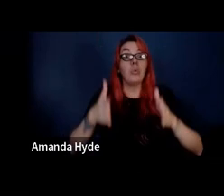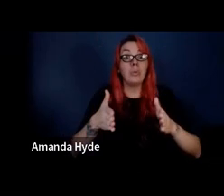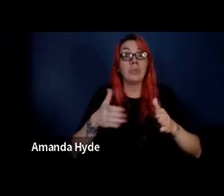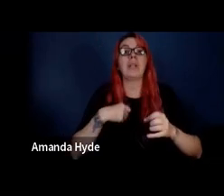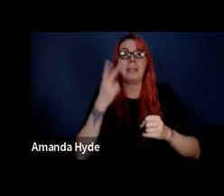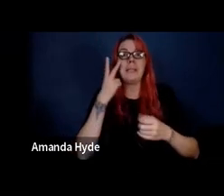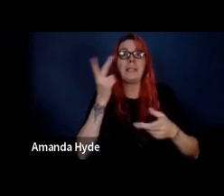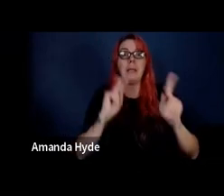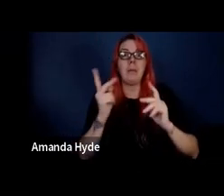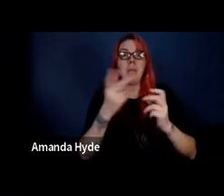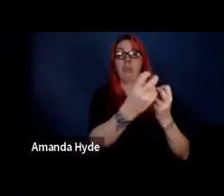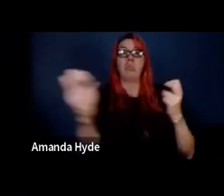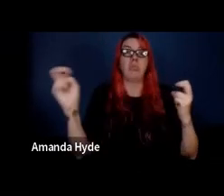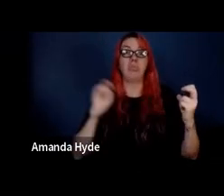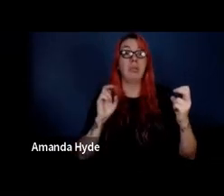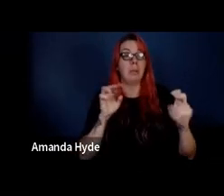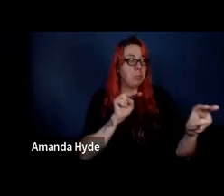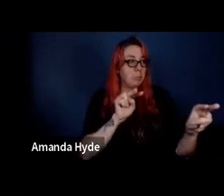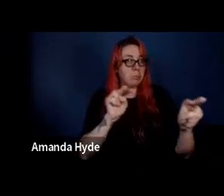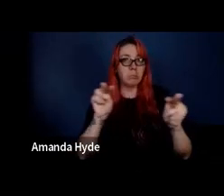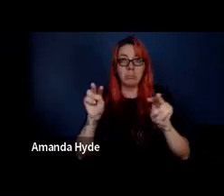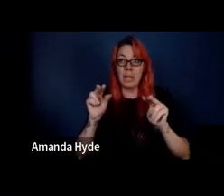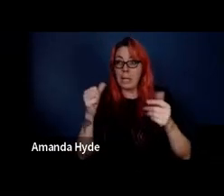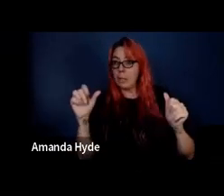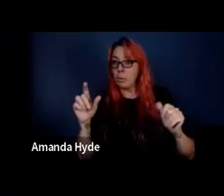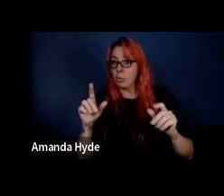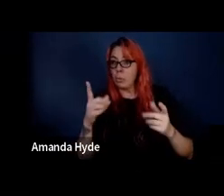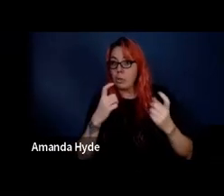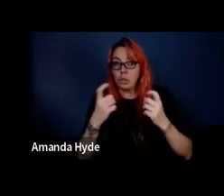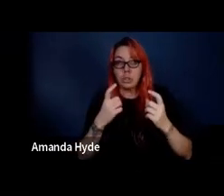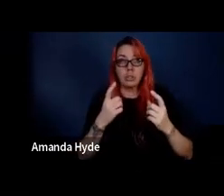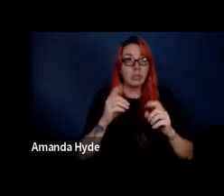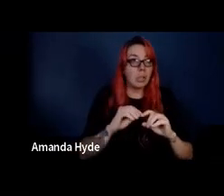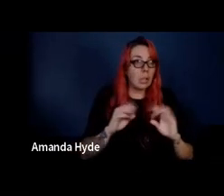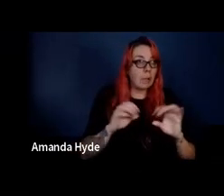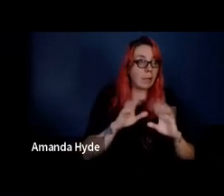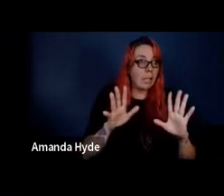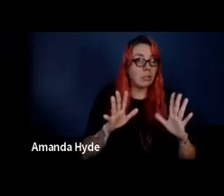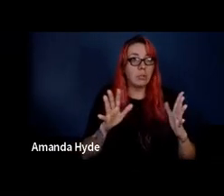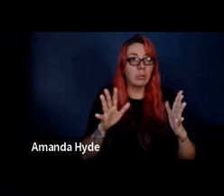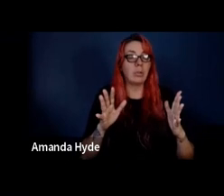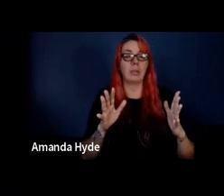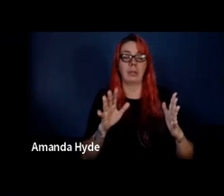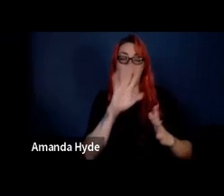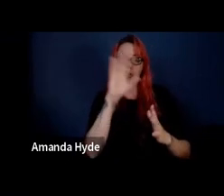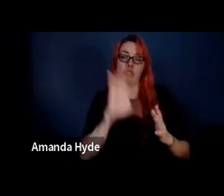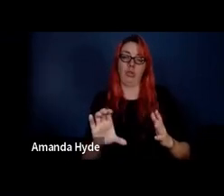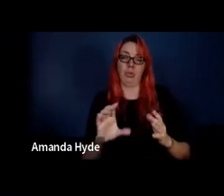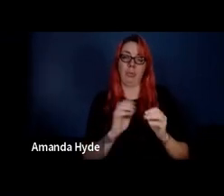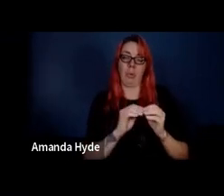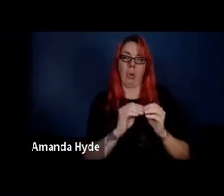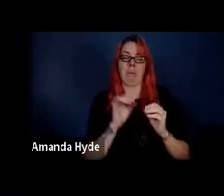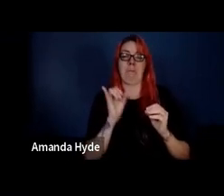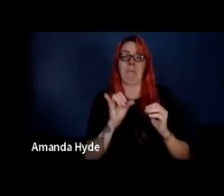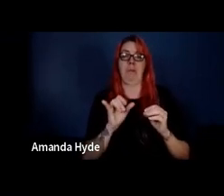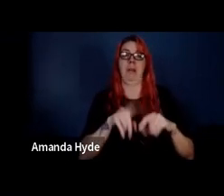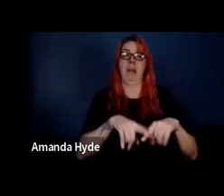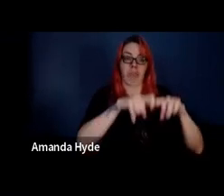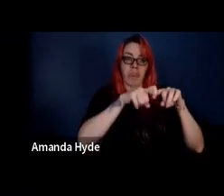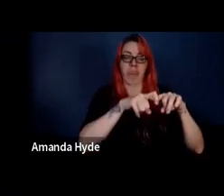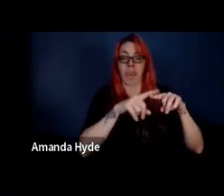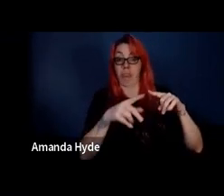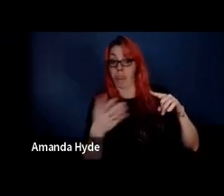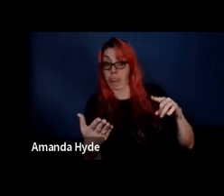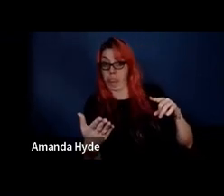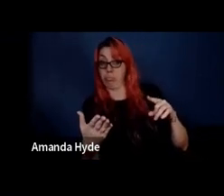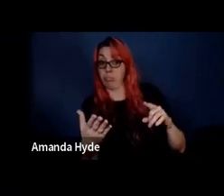clarifications? Just so, I'm not just talking at you and you're sitting there going, wait a minute, I'm not getting that. So let me know in the chat is it making sense?